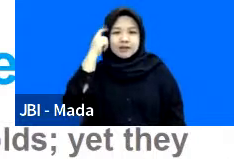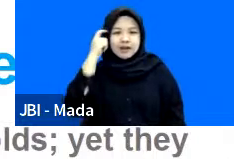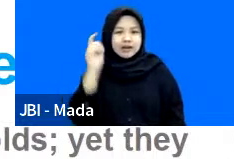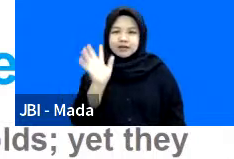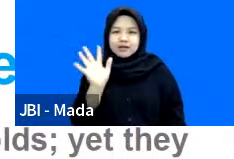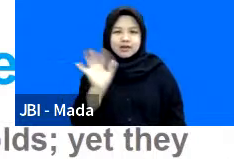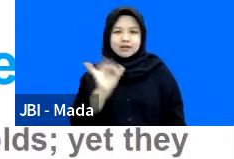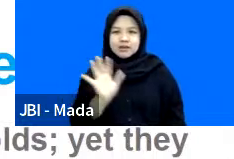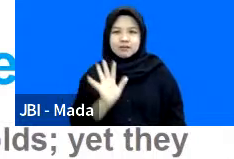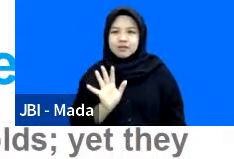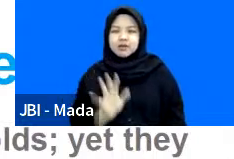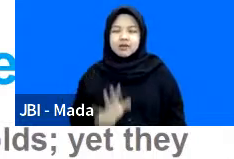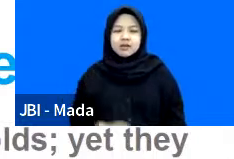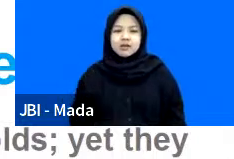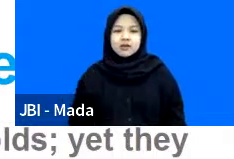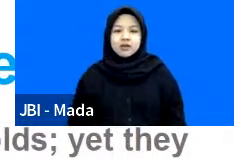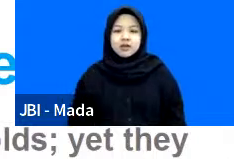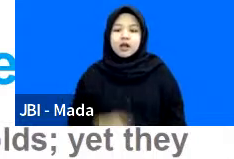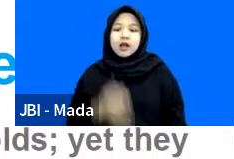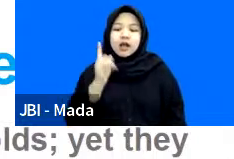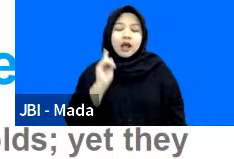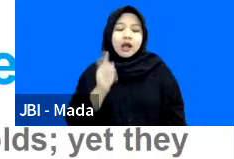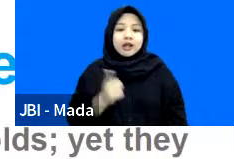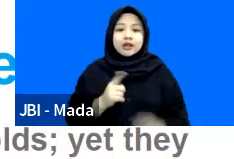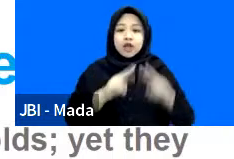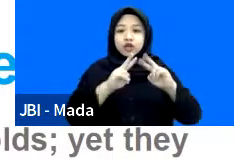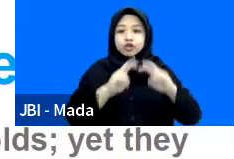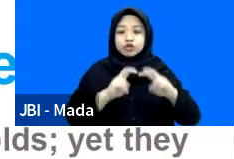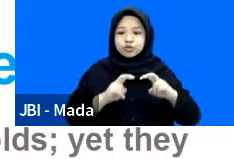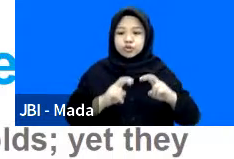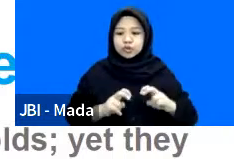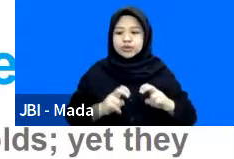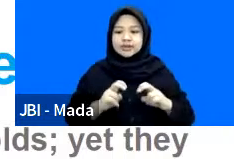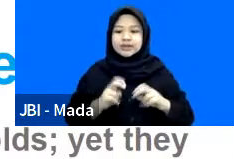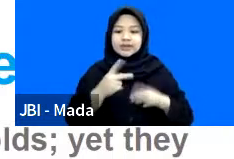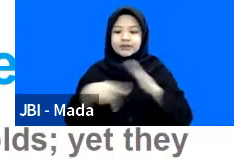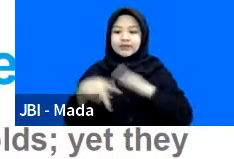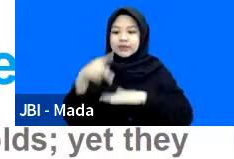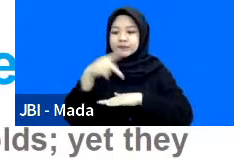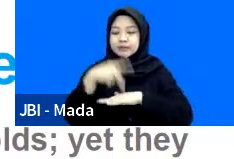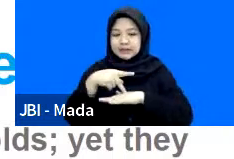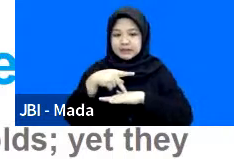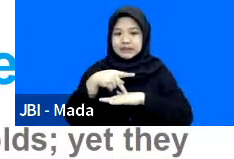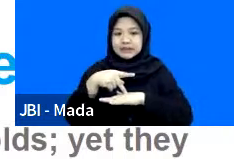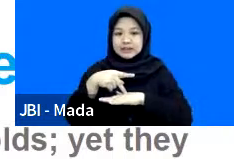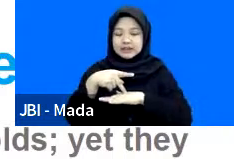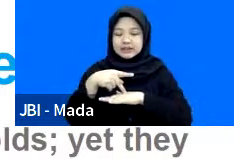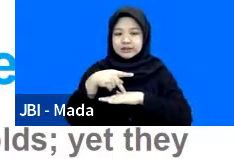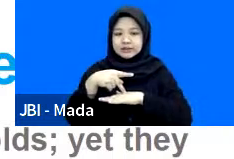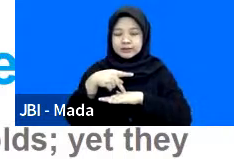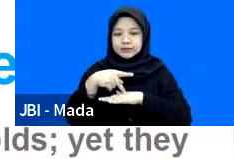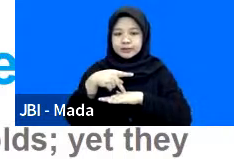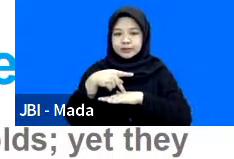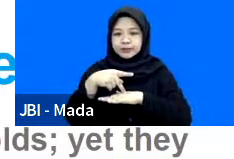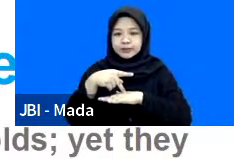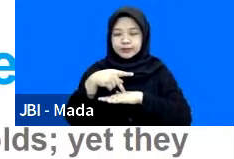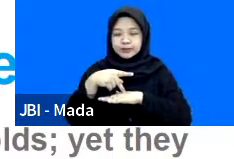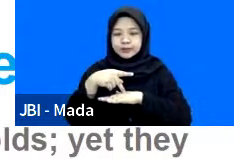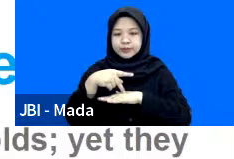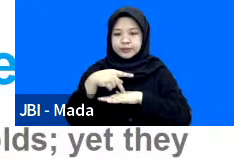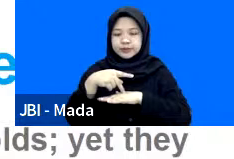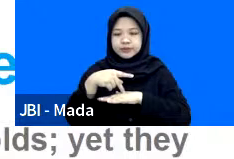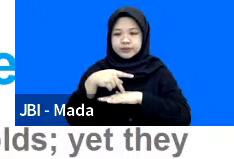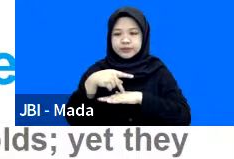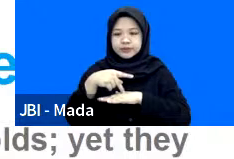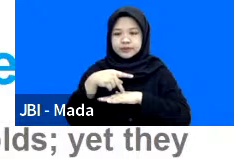There's a study that was done in the Philippines that found that households with multiple children, one